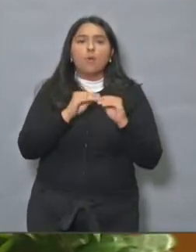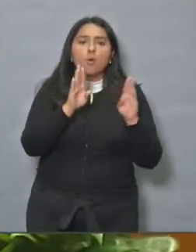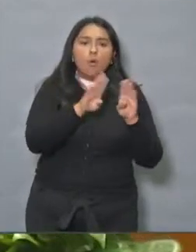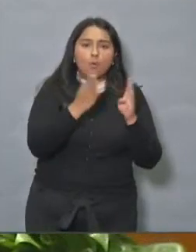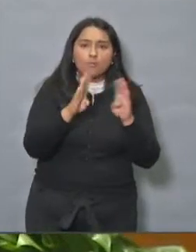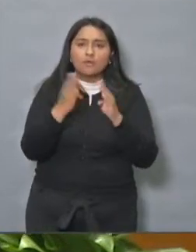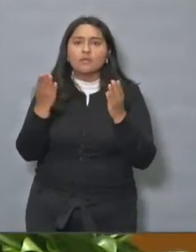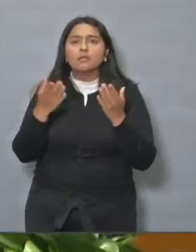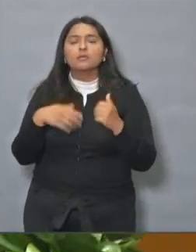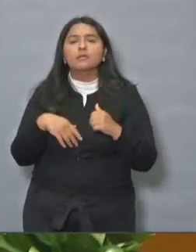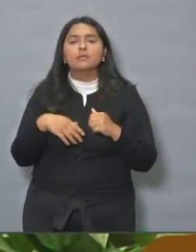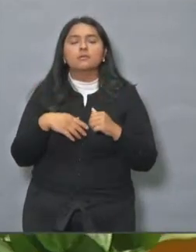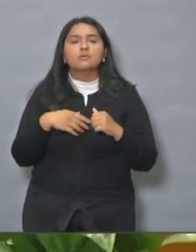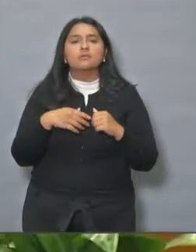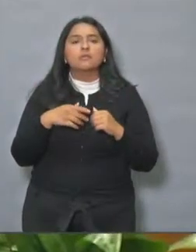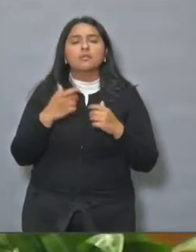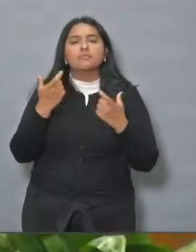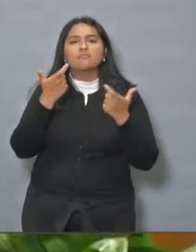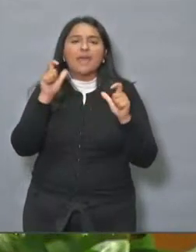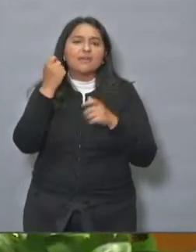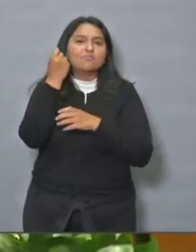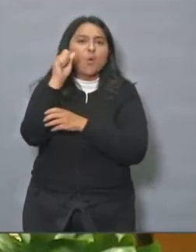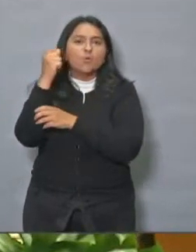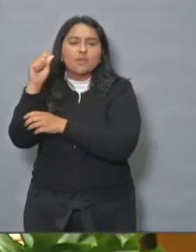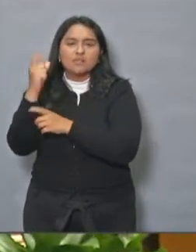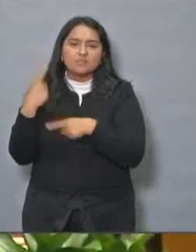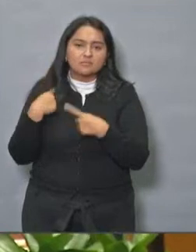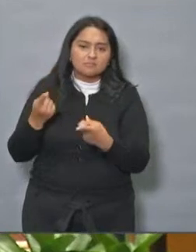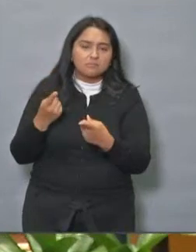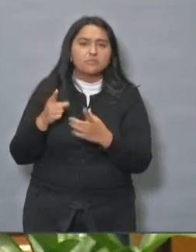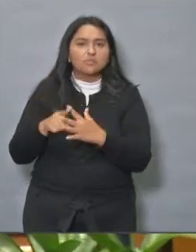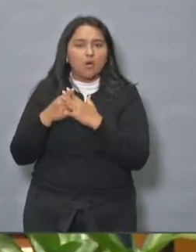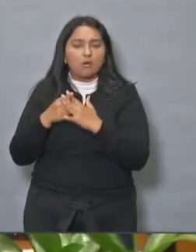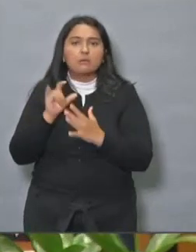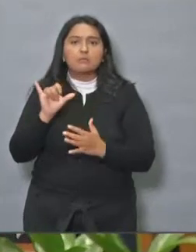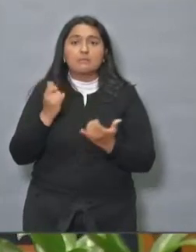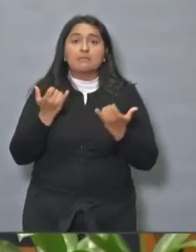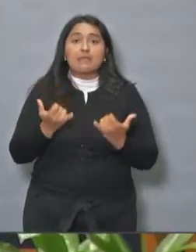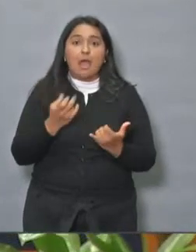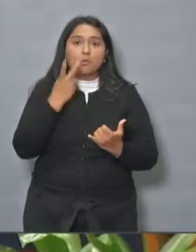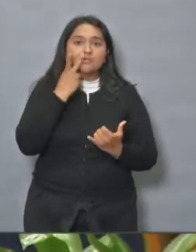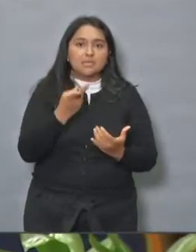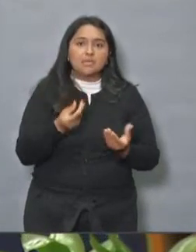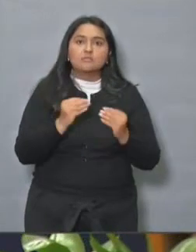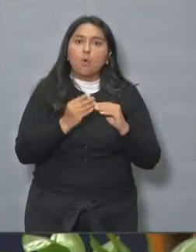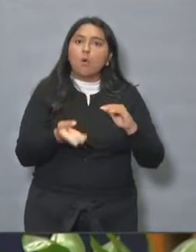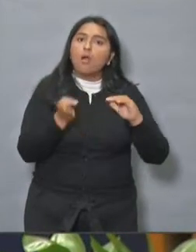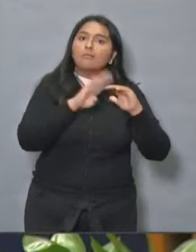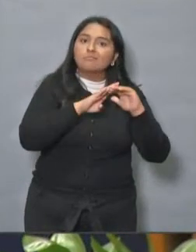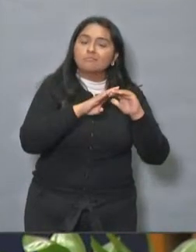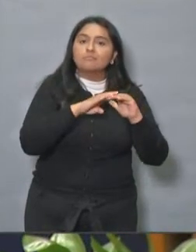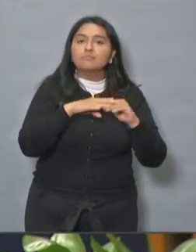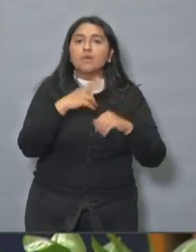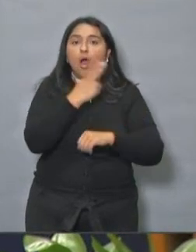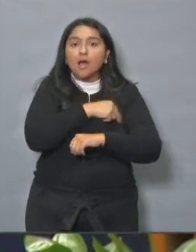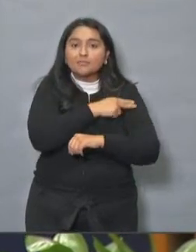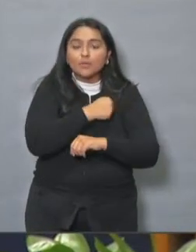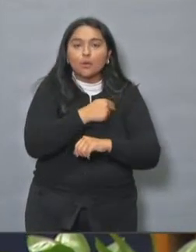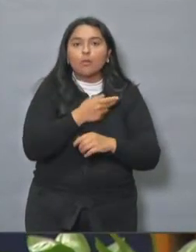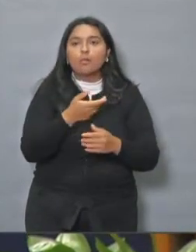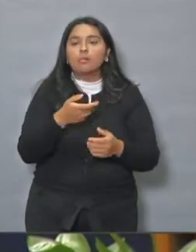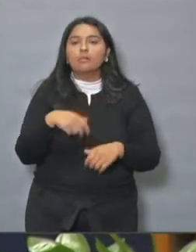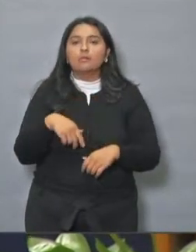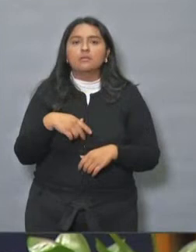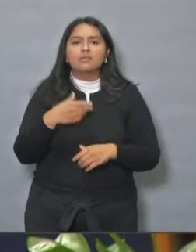addition to the mass protests beginning about 4 weeks ago. So now we're seeing significant increases in the number of people hospitalized each day. We've set a couple of